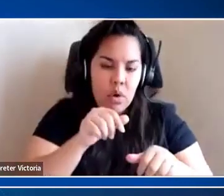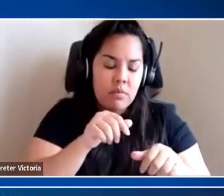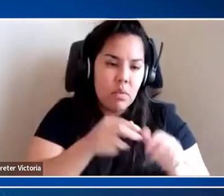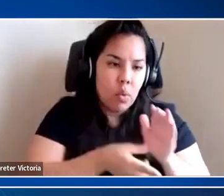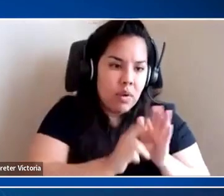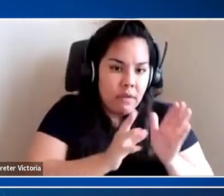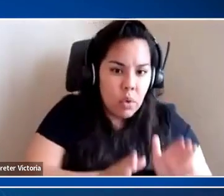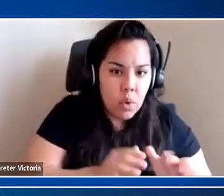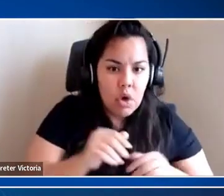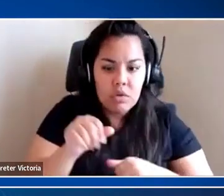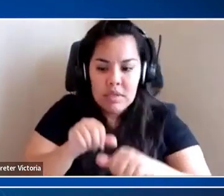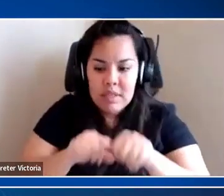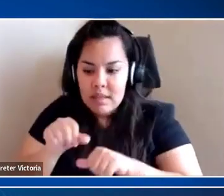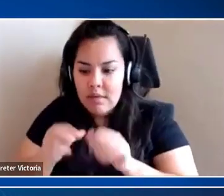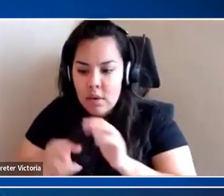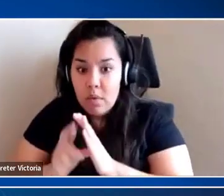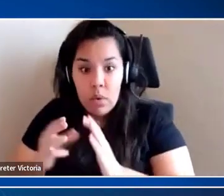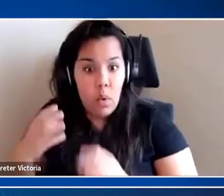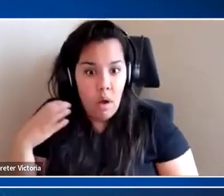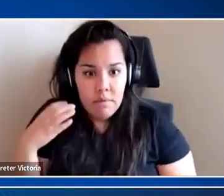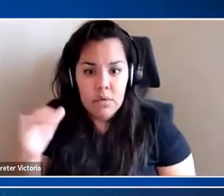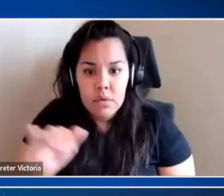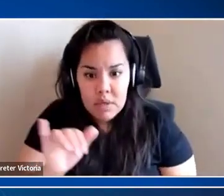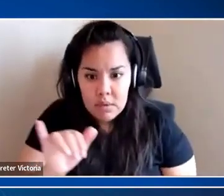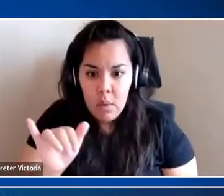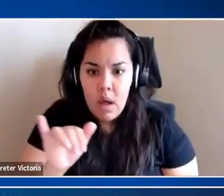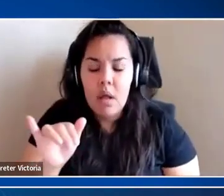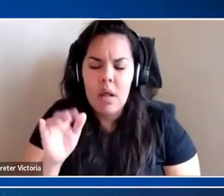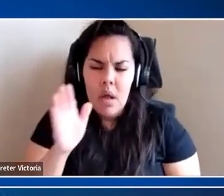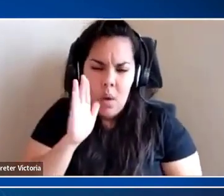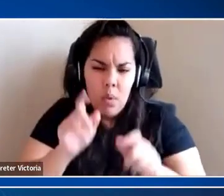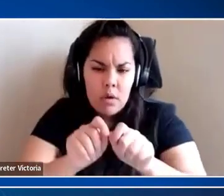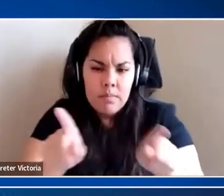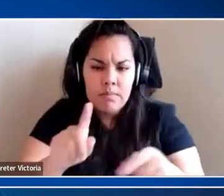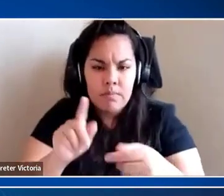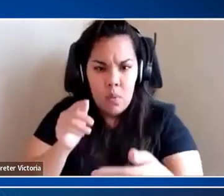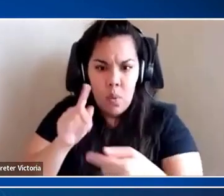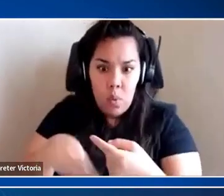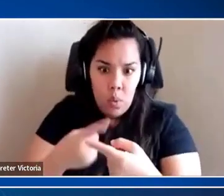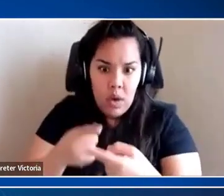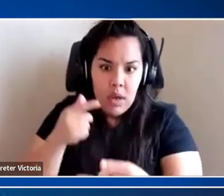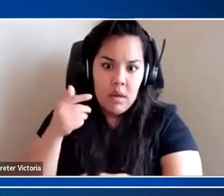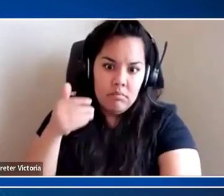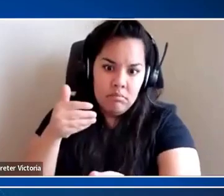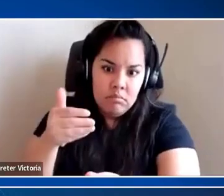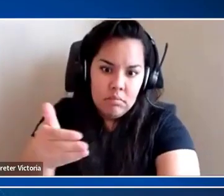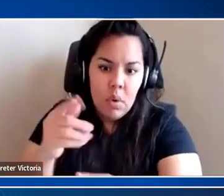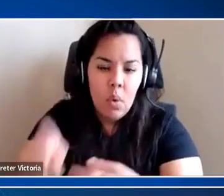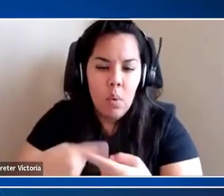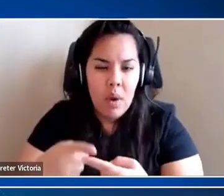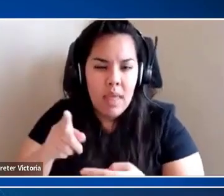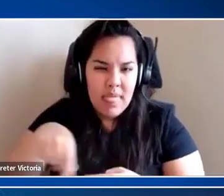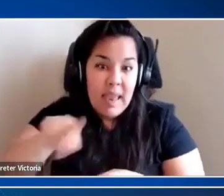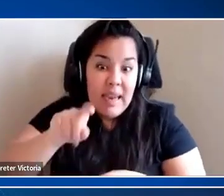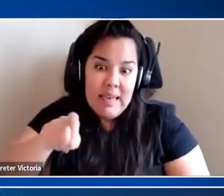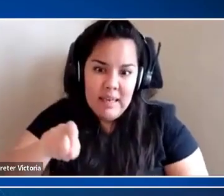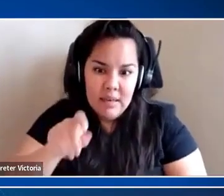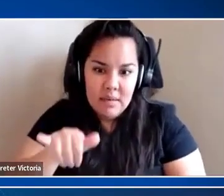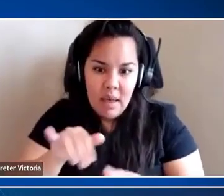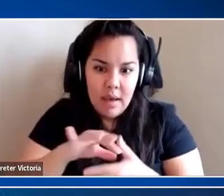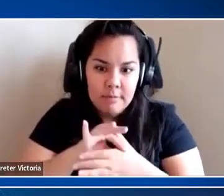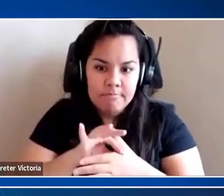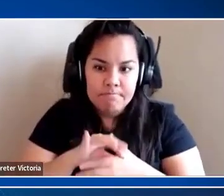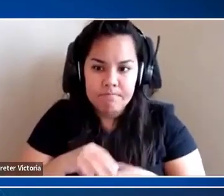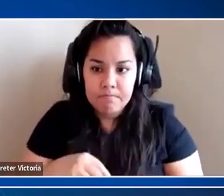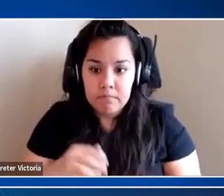other things, and those will be coming at a time that's closer to the time they'll actually need it to do what they need to do. Does